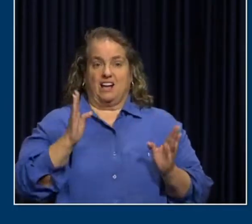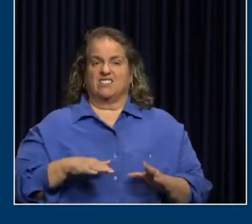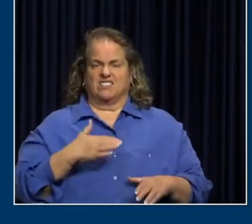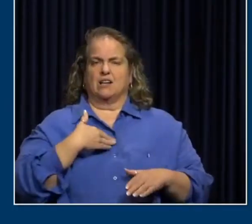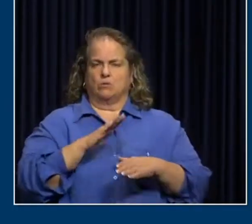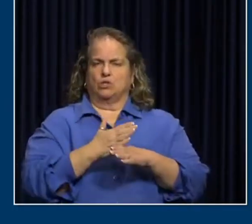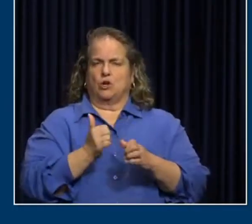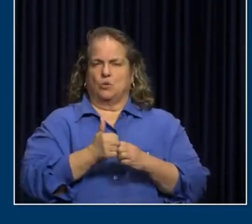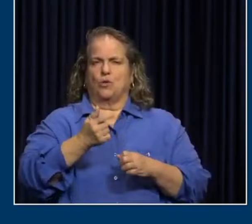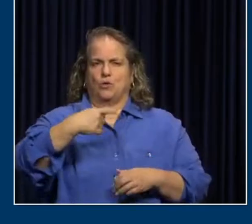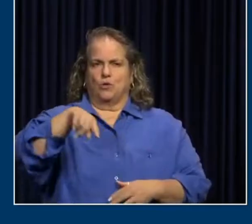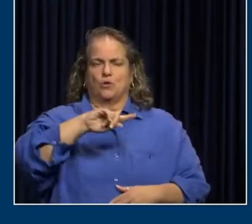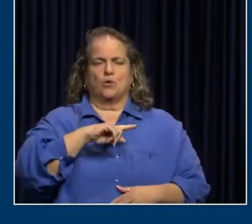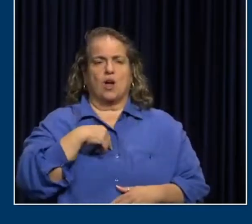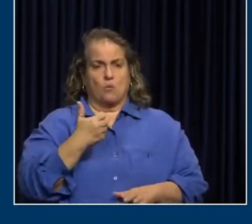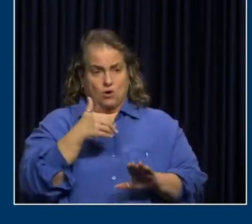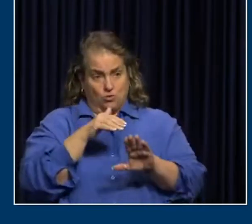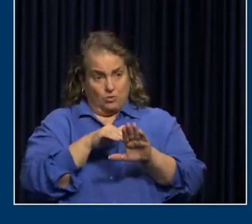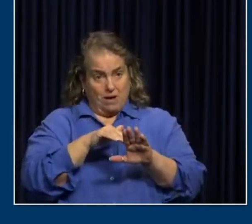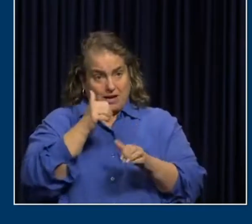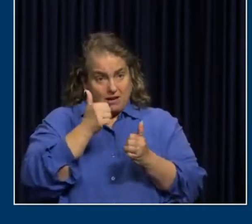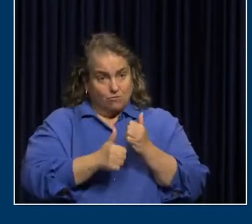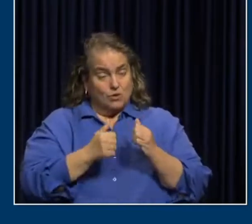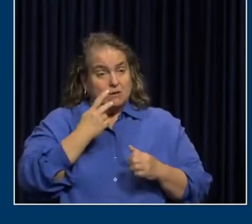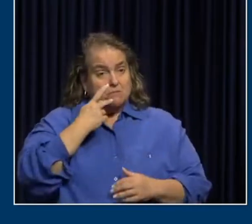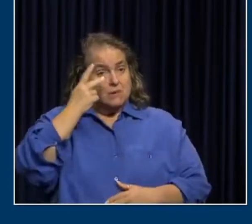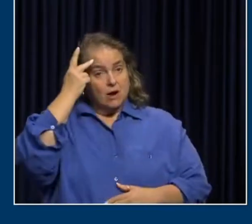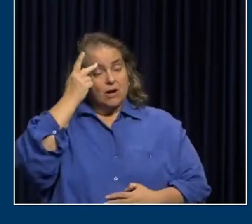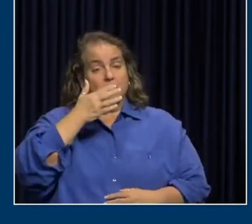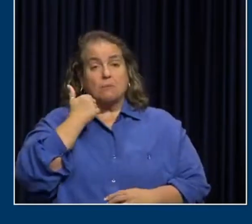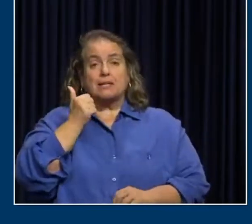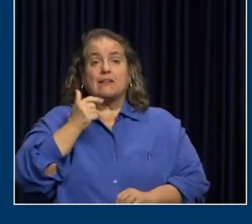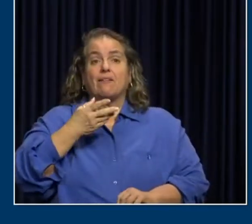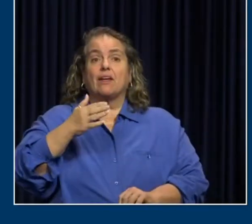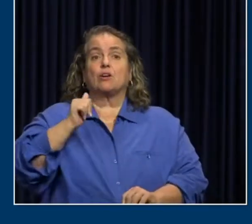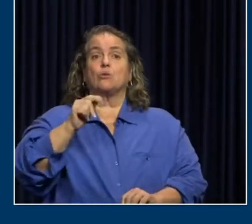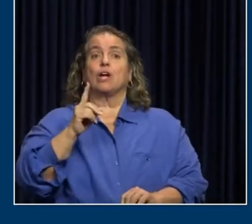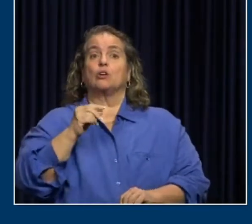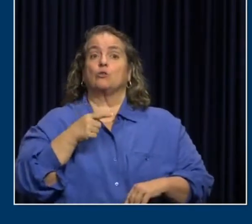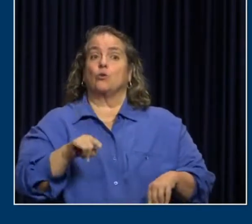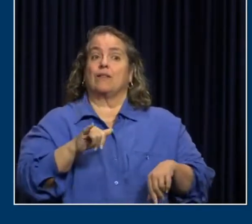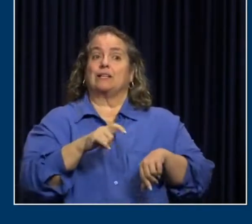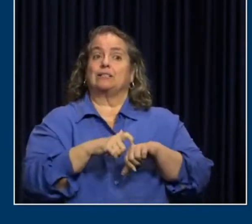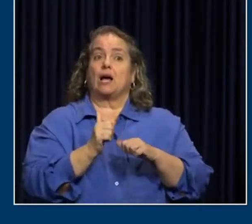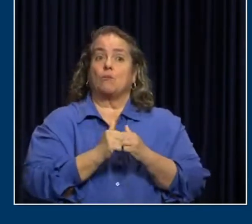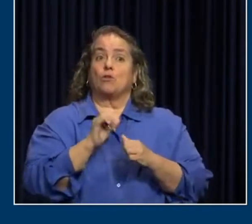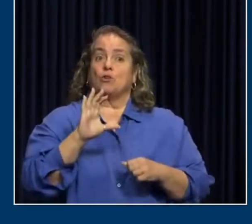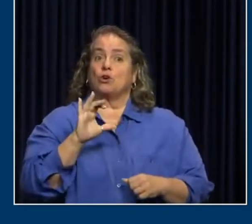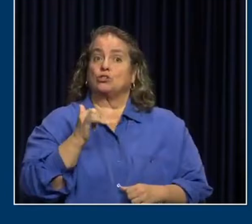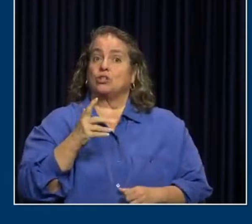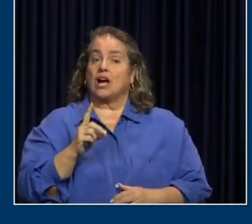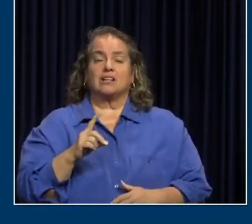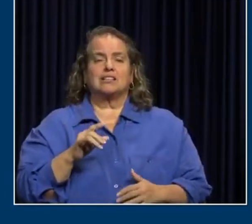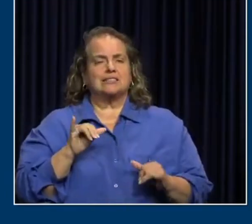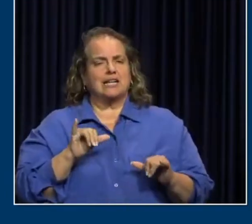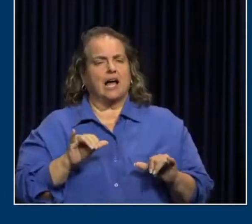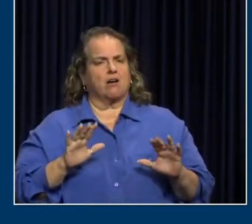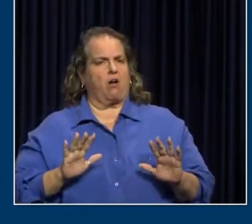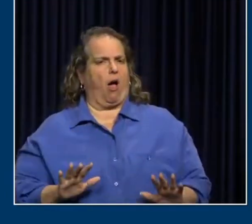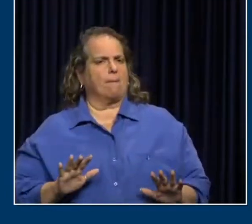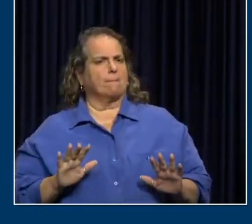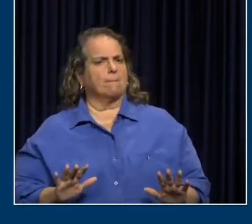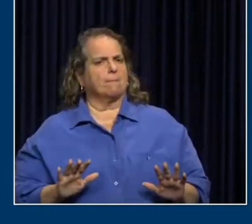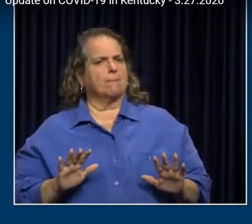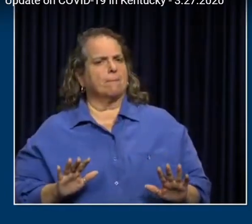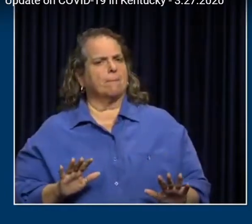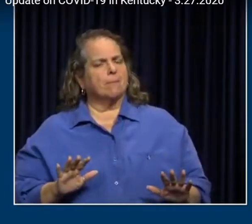you. I do want to remind every parent out there that the best thing that you can do during this time with your child is to remain calm and connect and